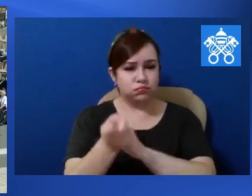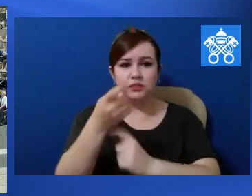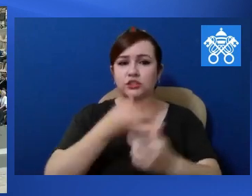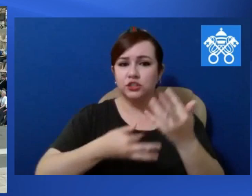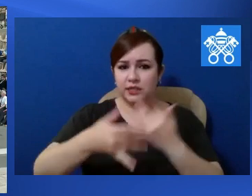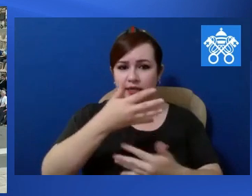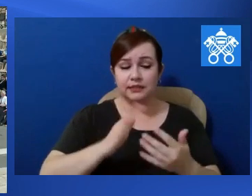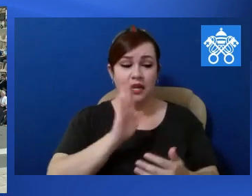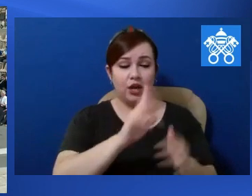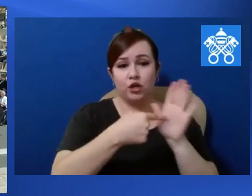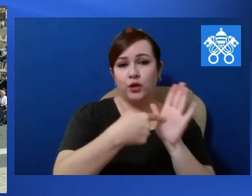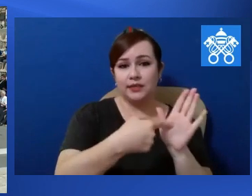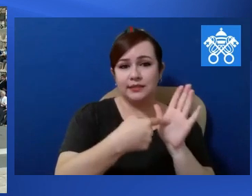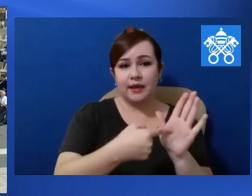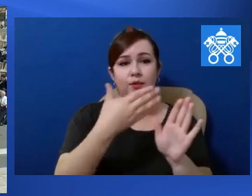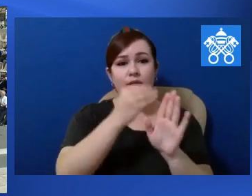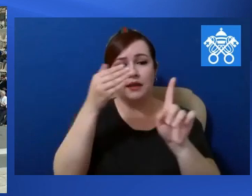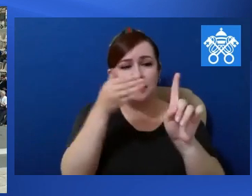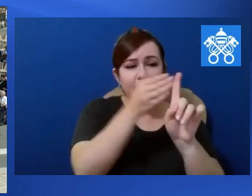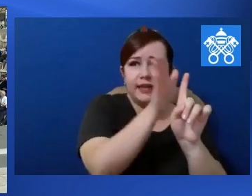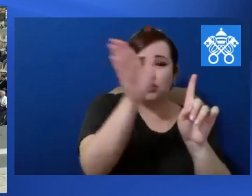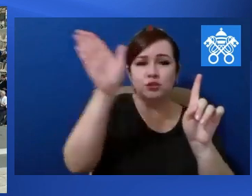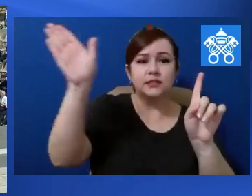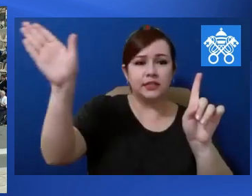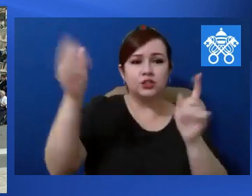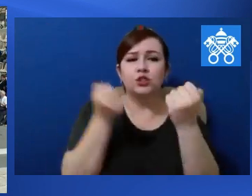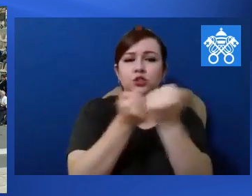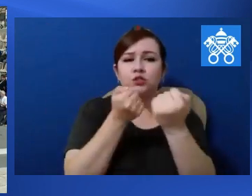and intercession support the daily work